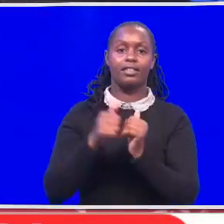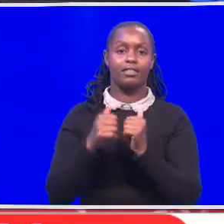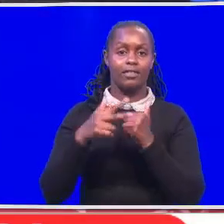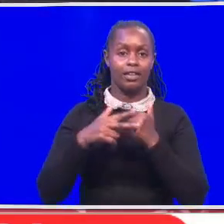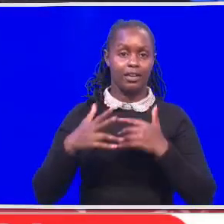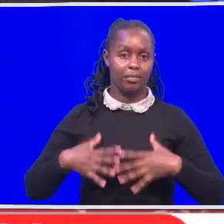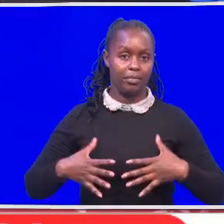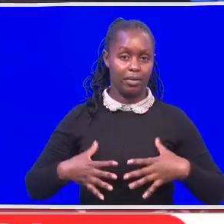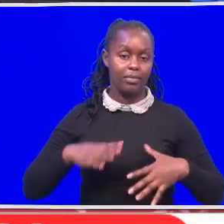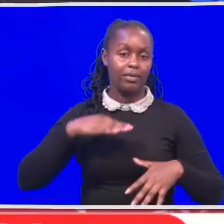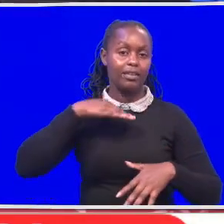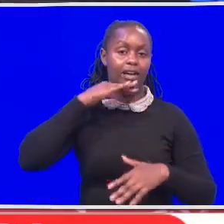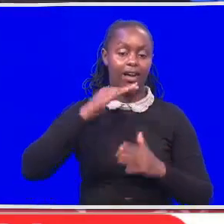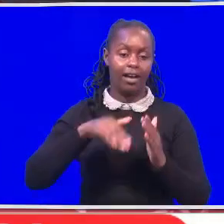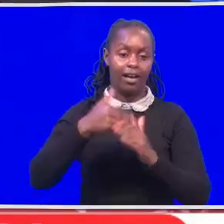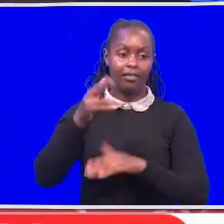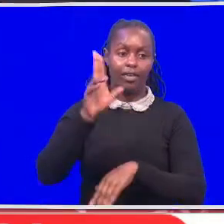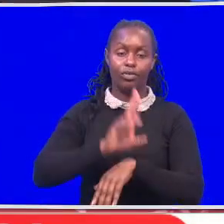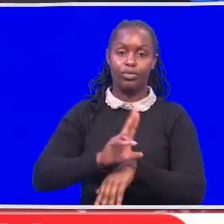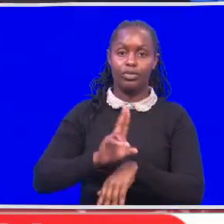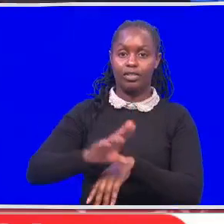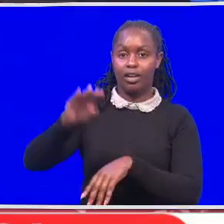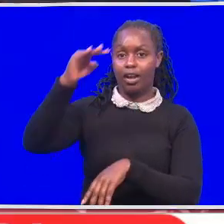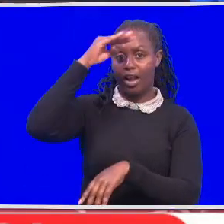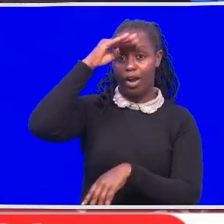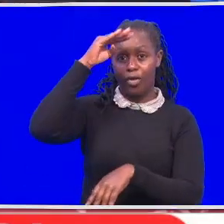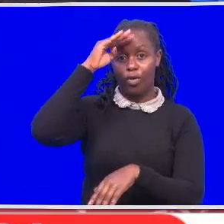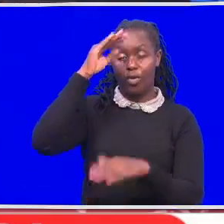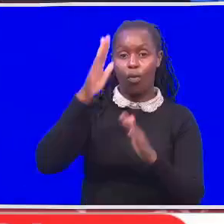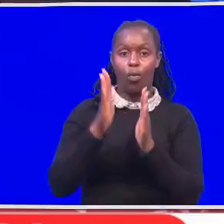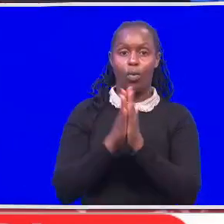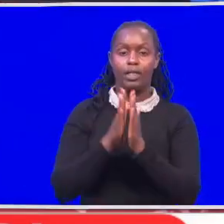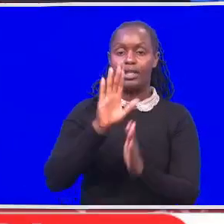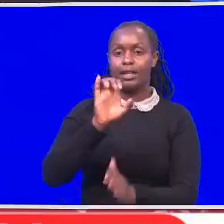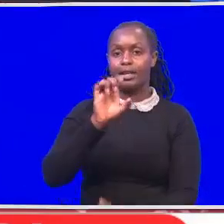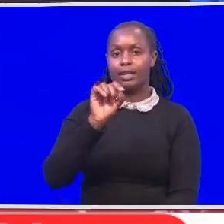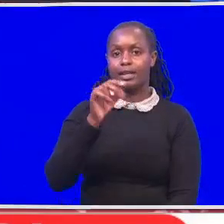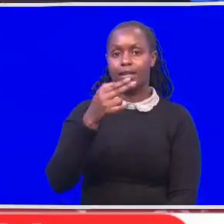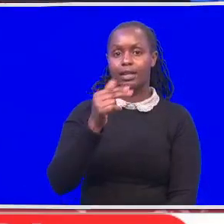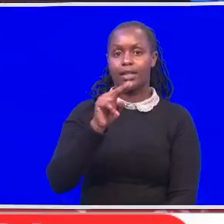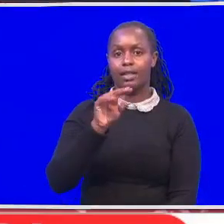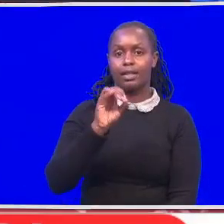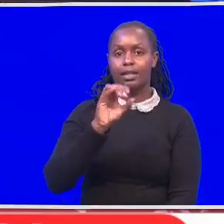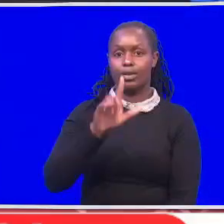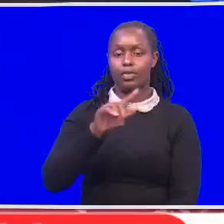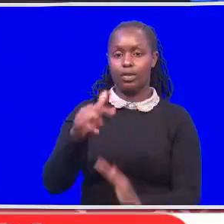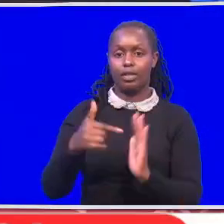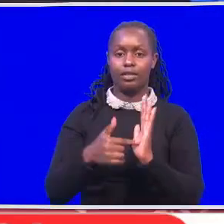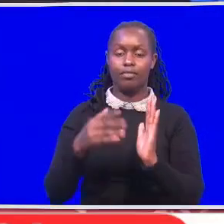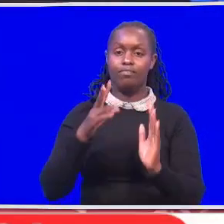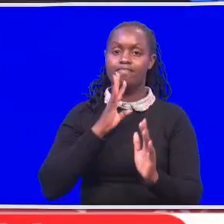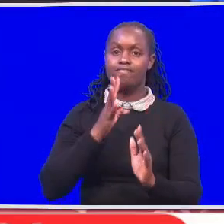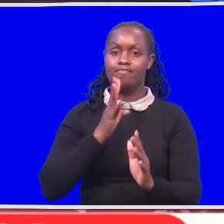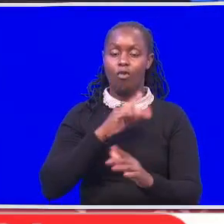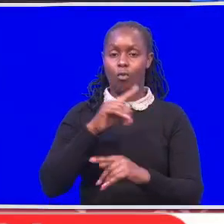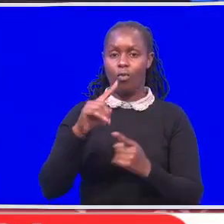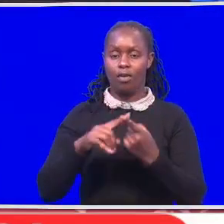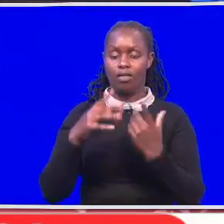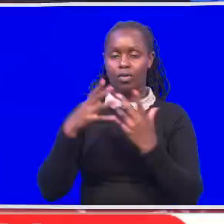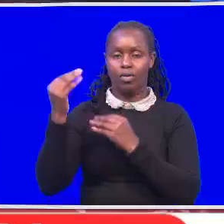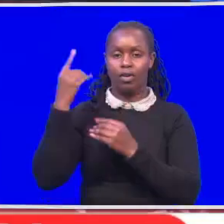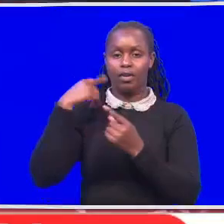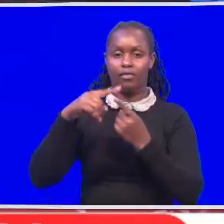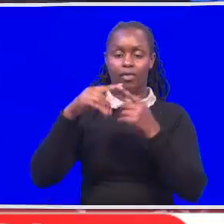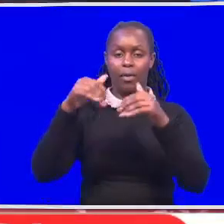lives after consuming alcohol laced with ethanol. Speaking in Mwea East constituency, that is during their mass burial